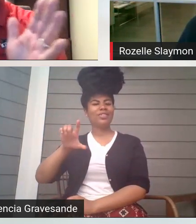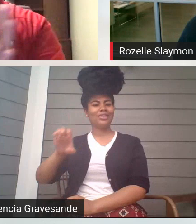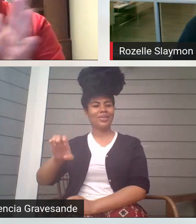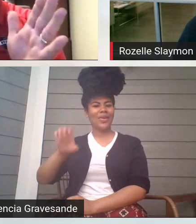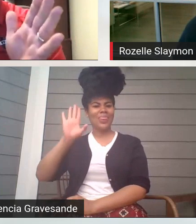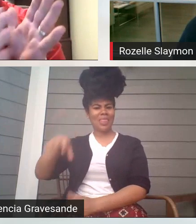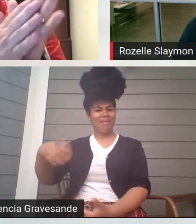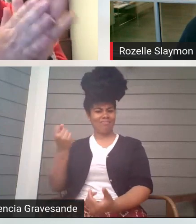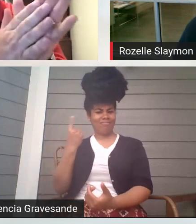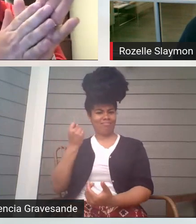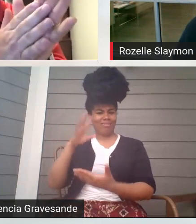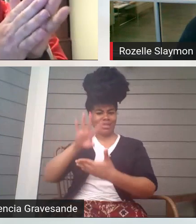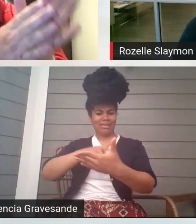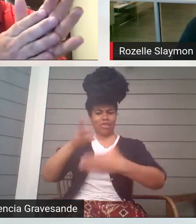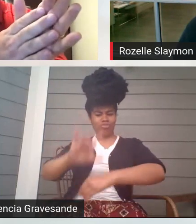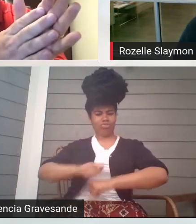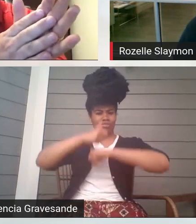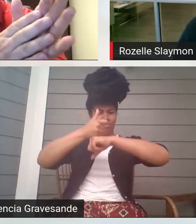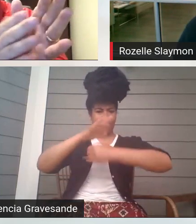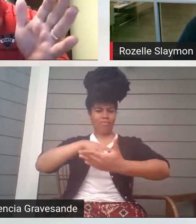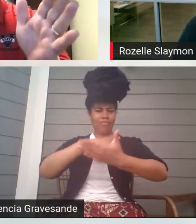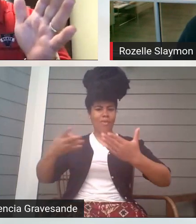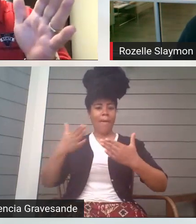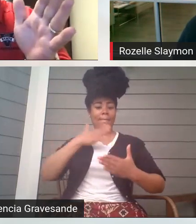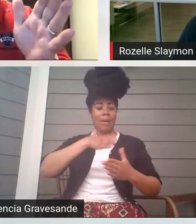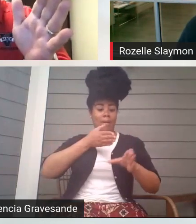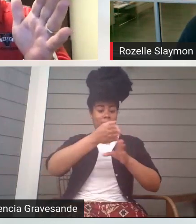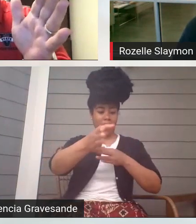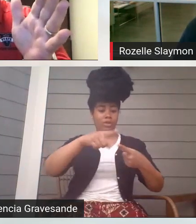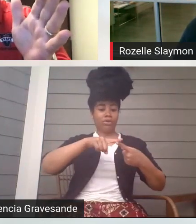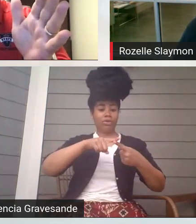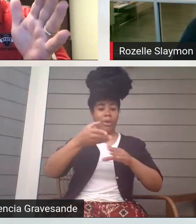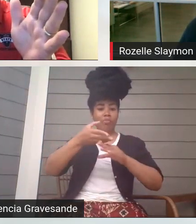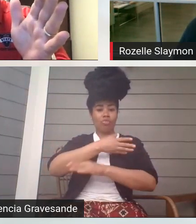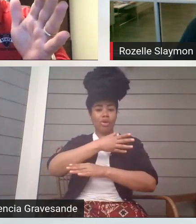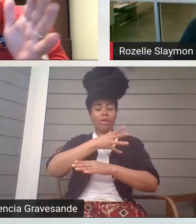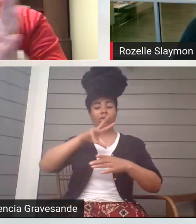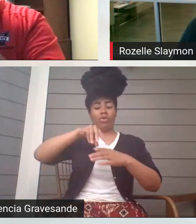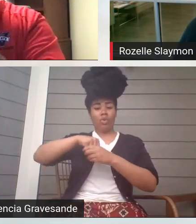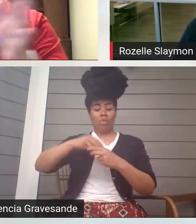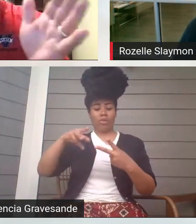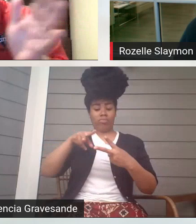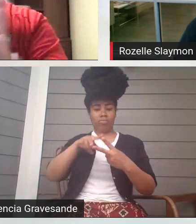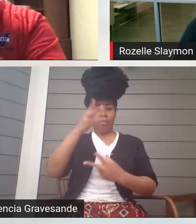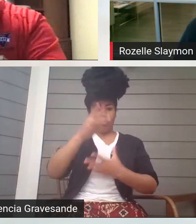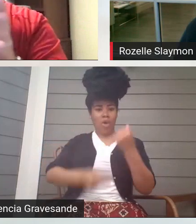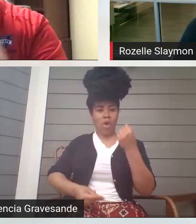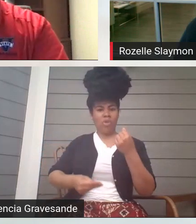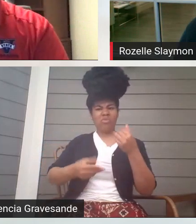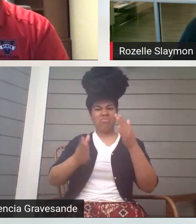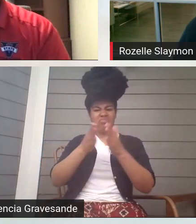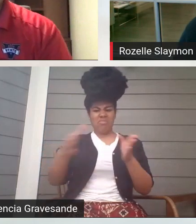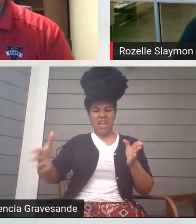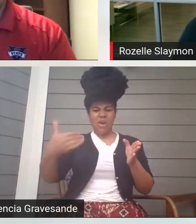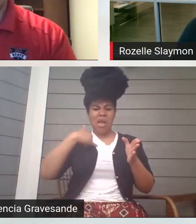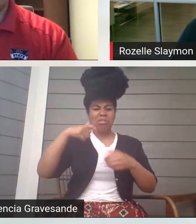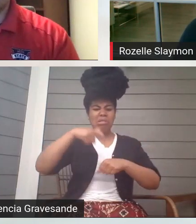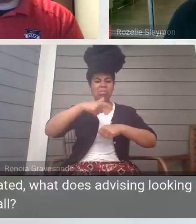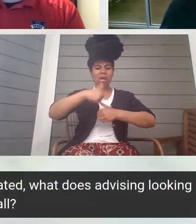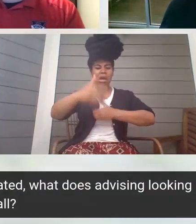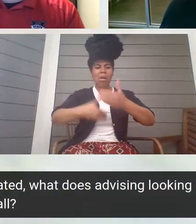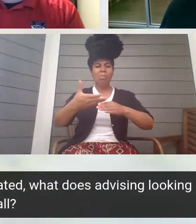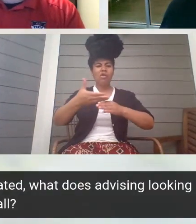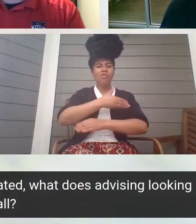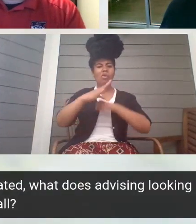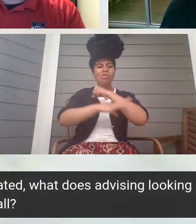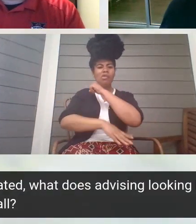that schedule is made. We've got MyMajors and pre-enrollment, and then there's some time before fall starts. What does that advising component look like